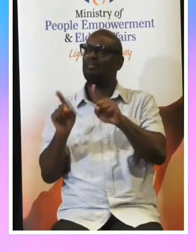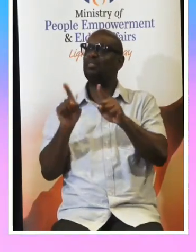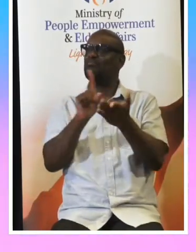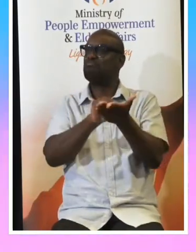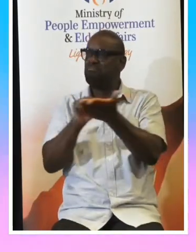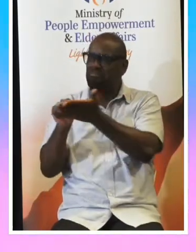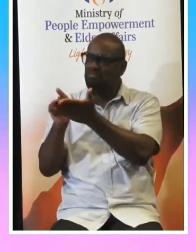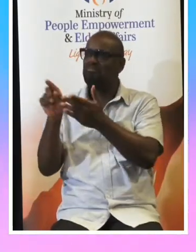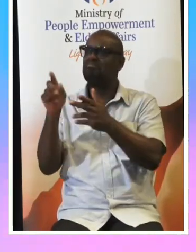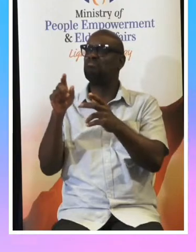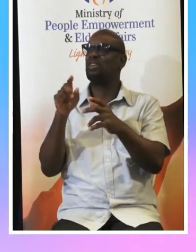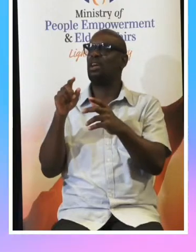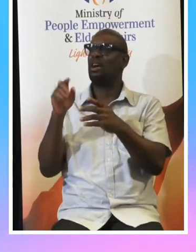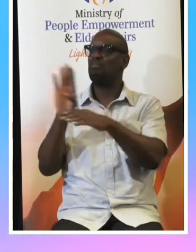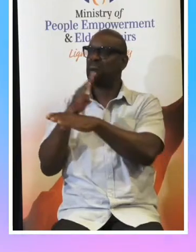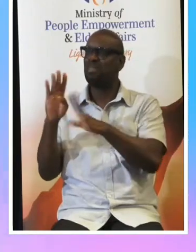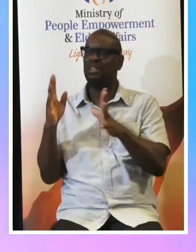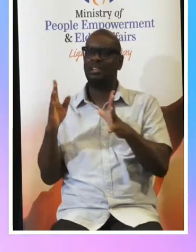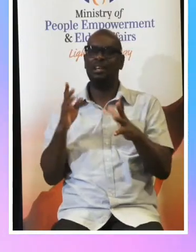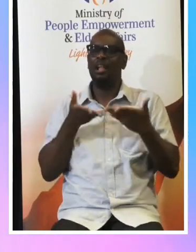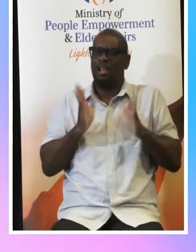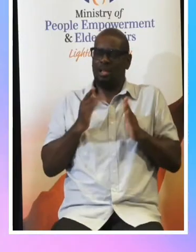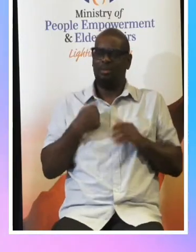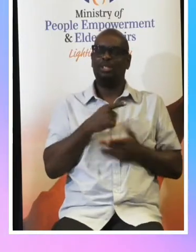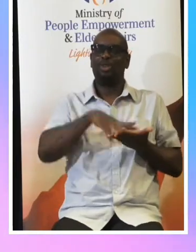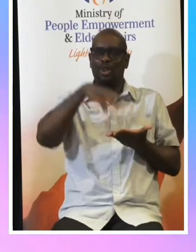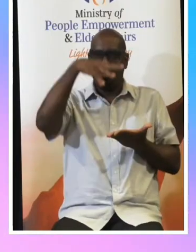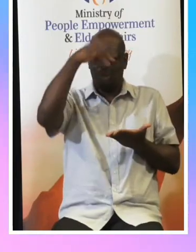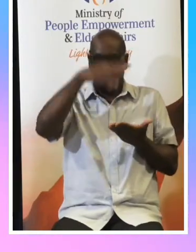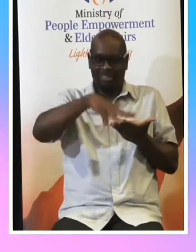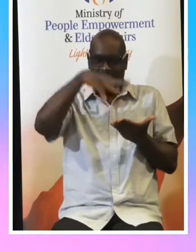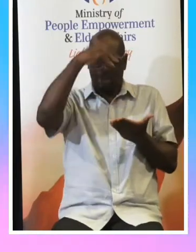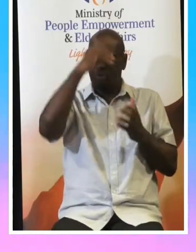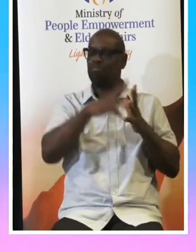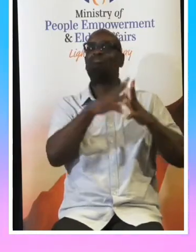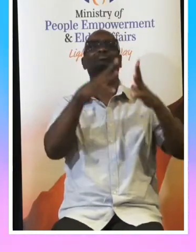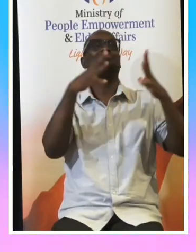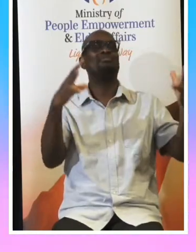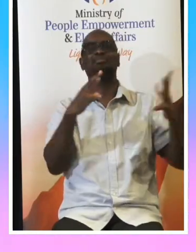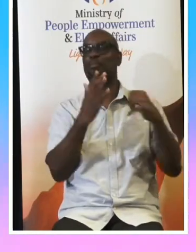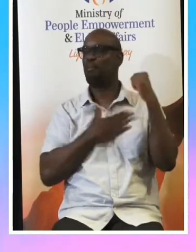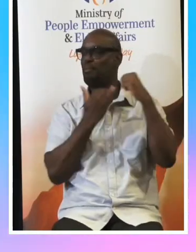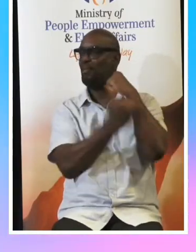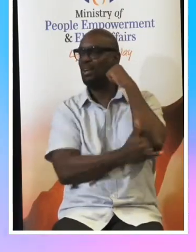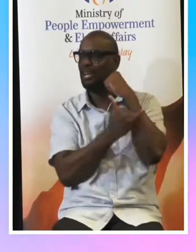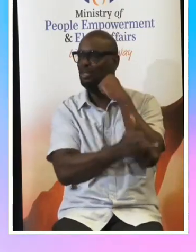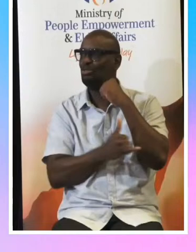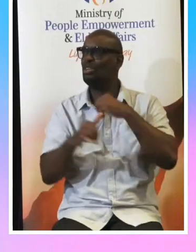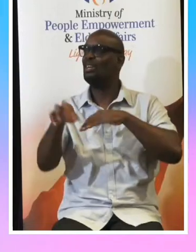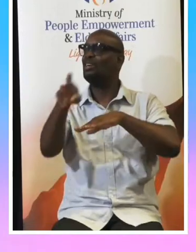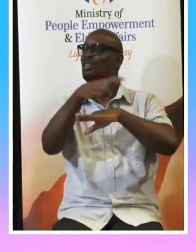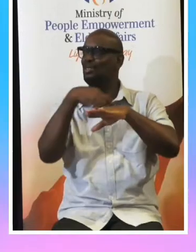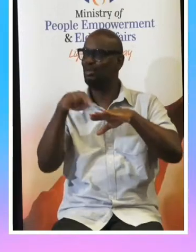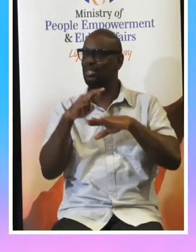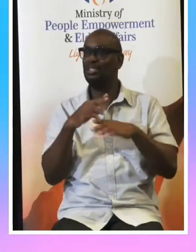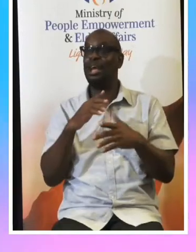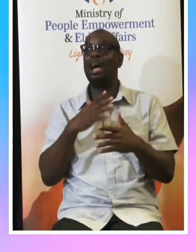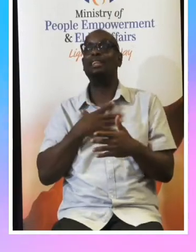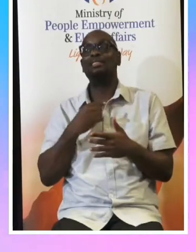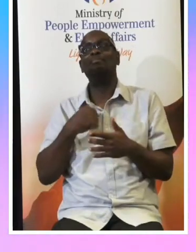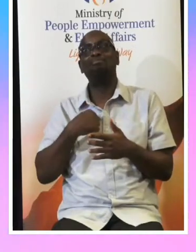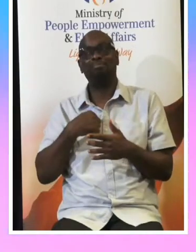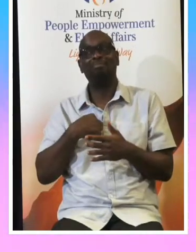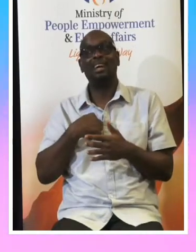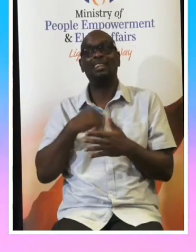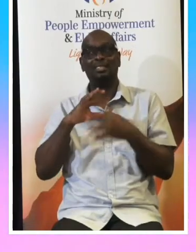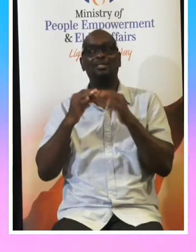learn about this country and this region while telling stories, which is still one of my favorite things.